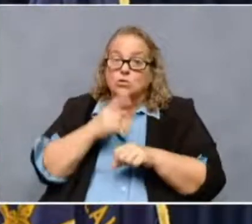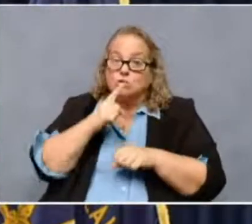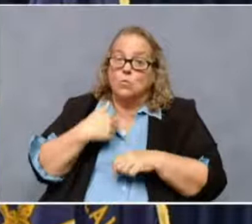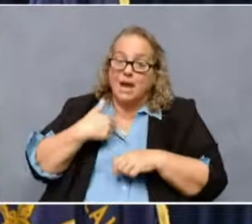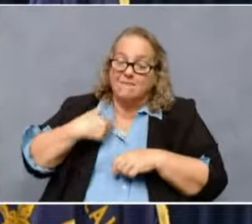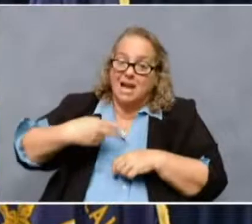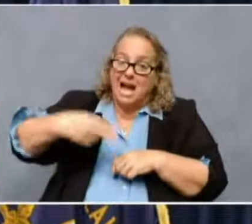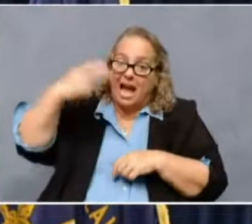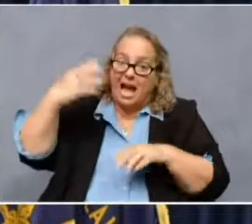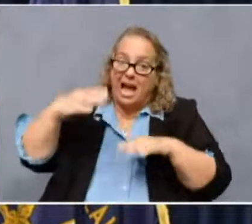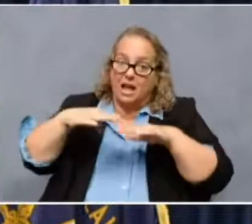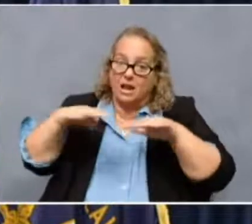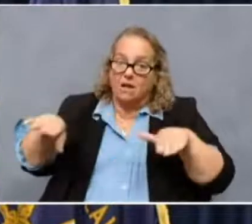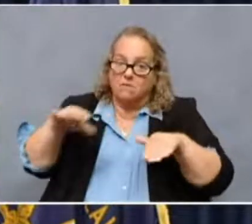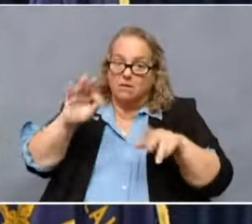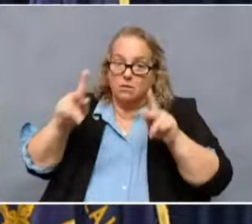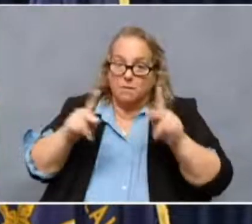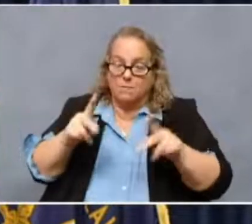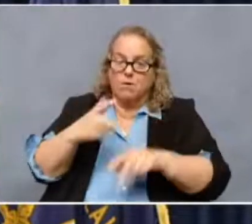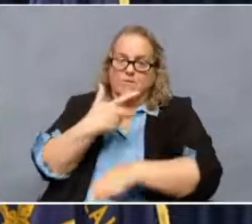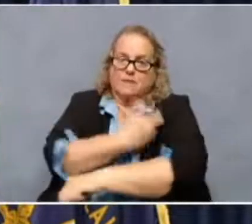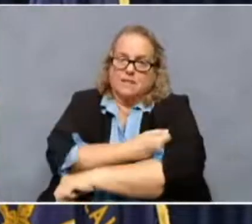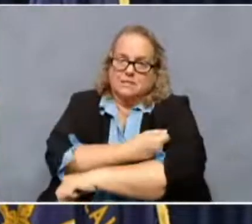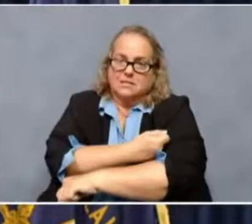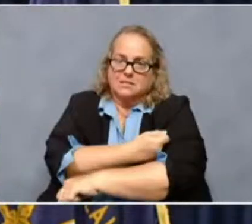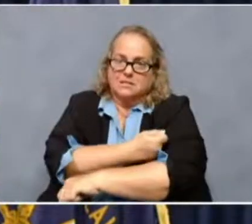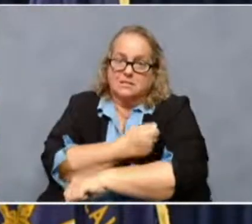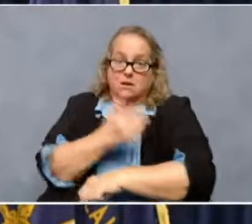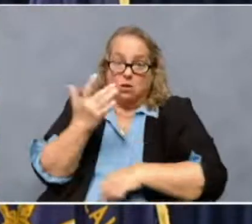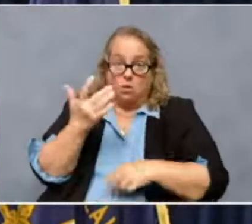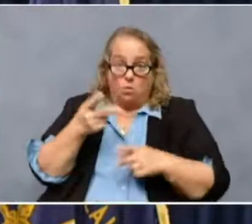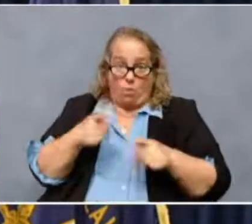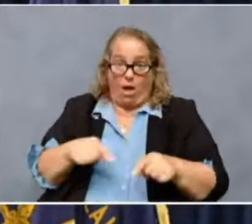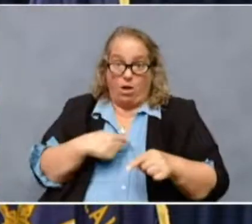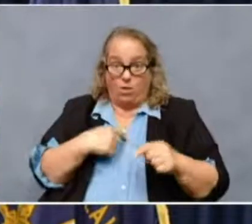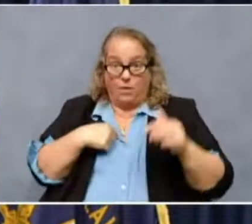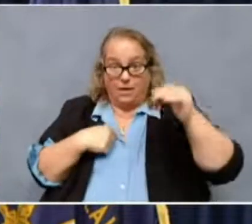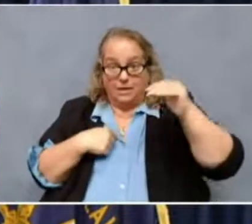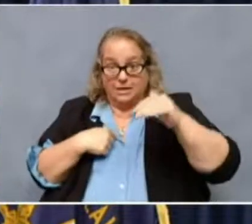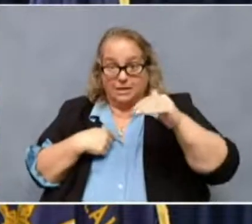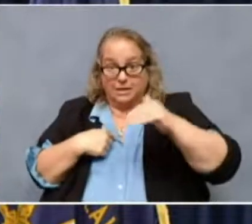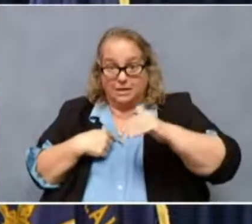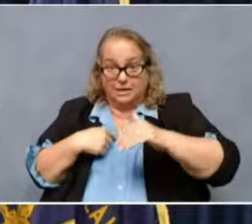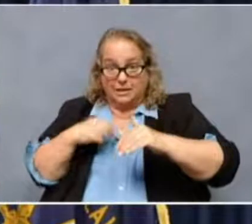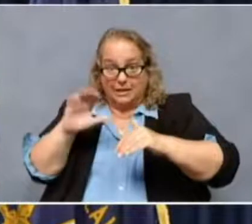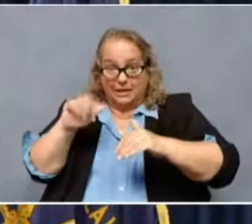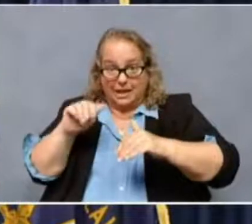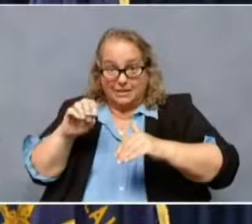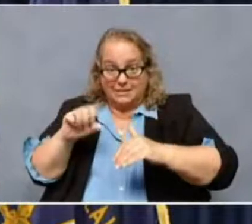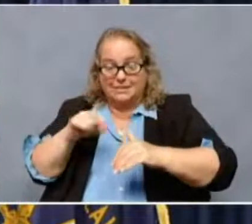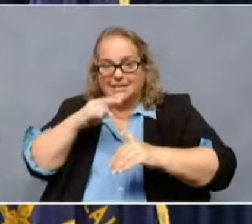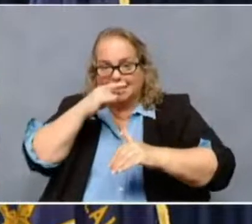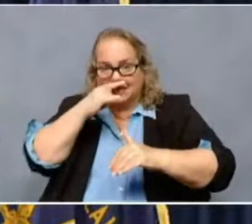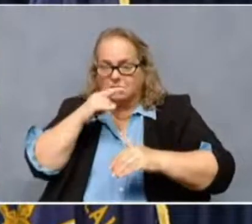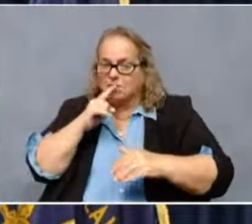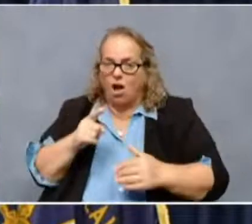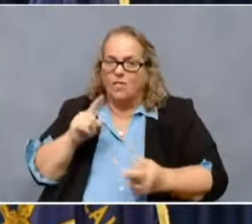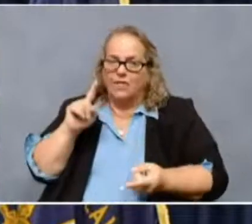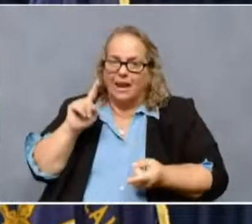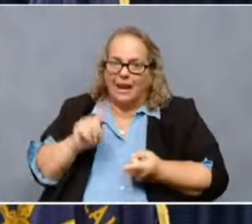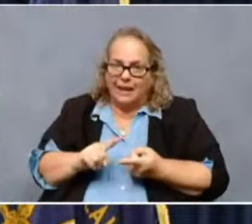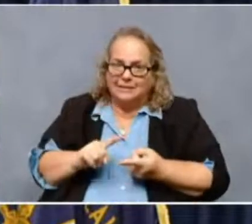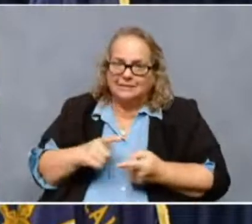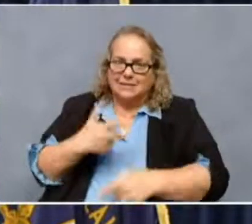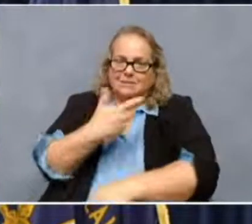individuals vaccinated. Because while we're going down in cases right now, let's remember kids are our least vaccinated group. They are